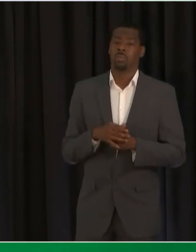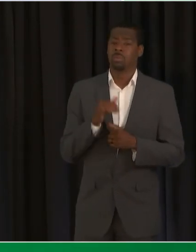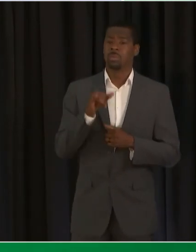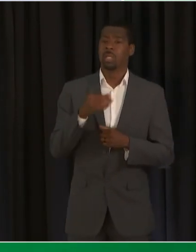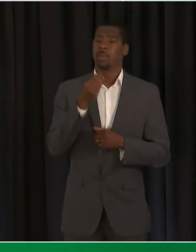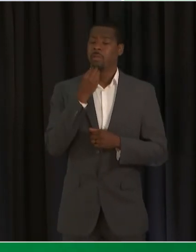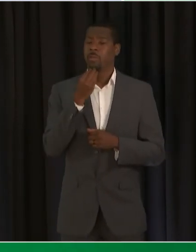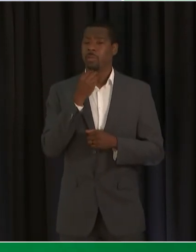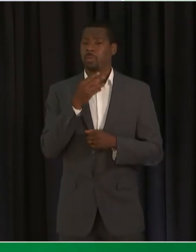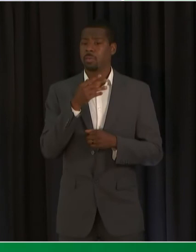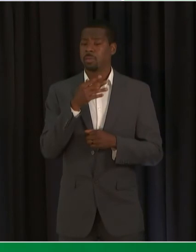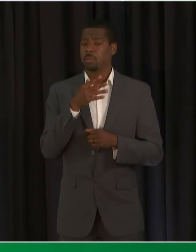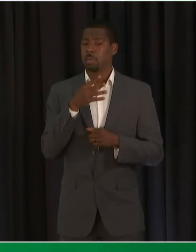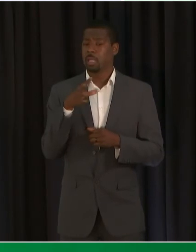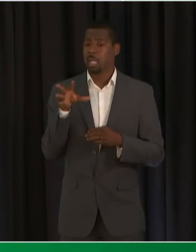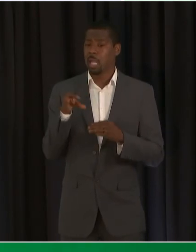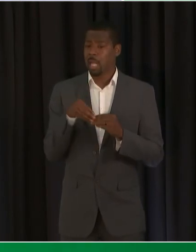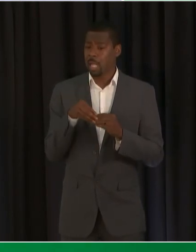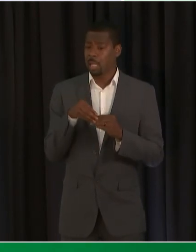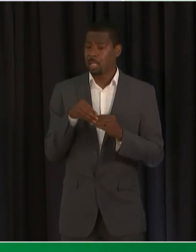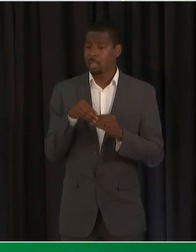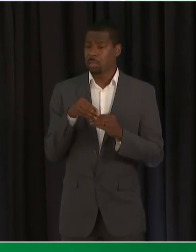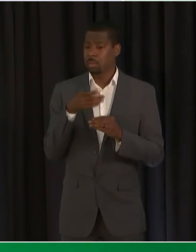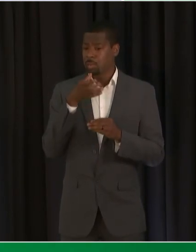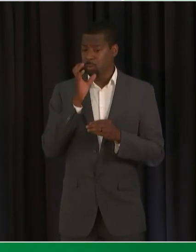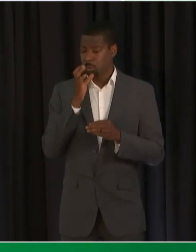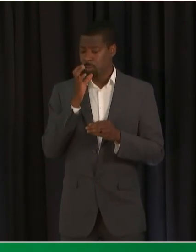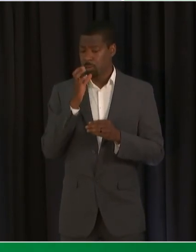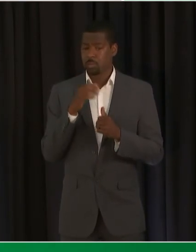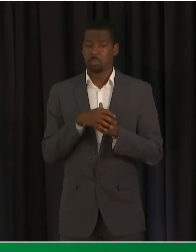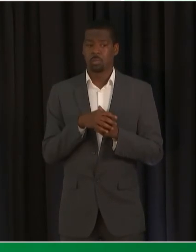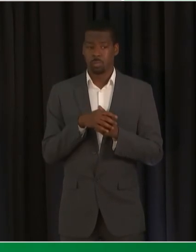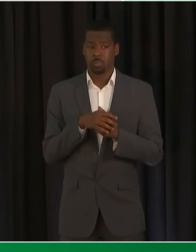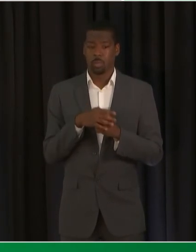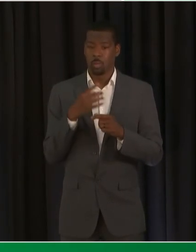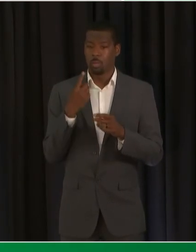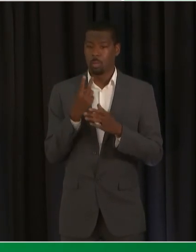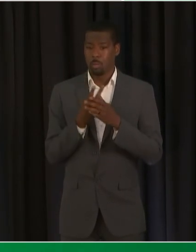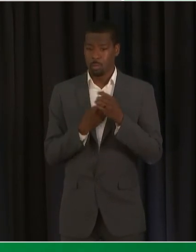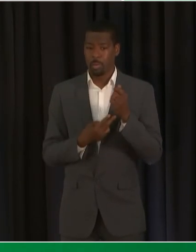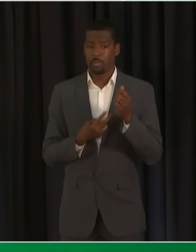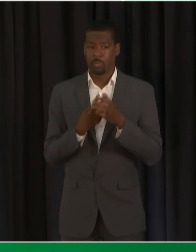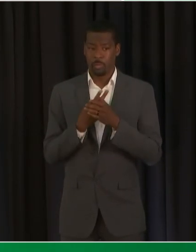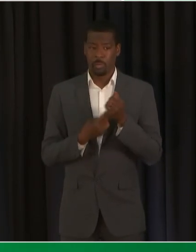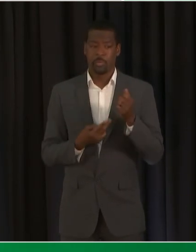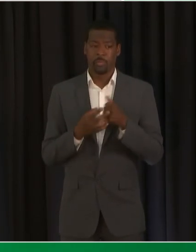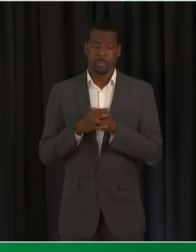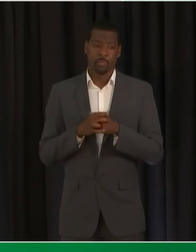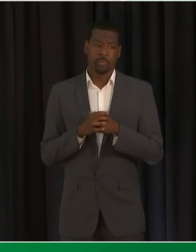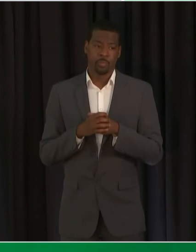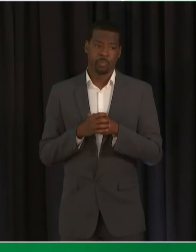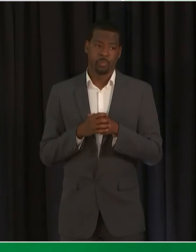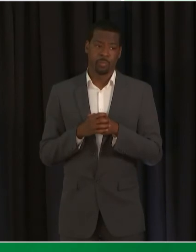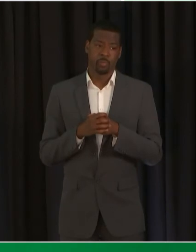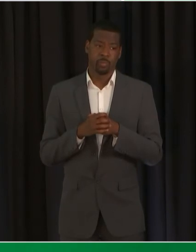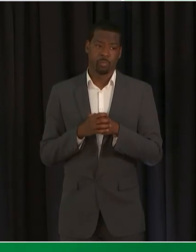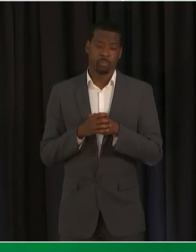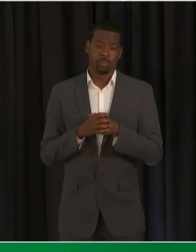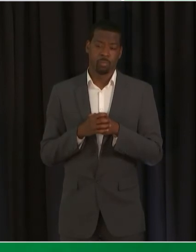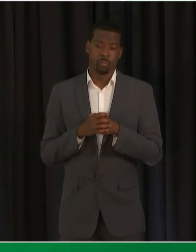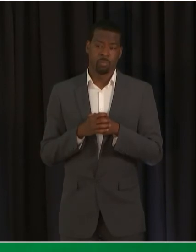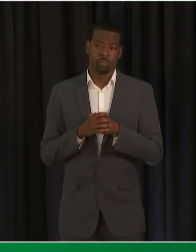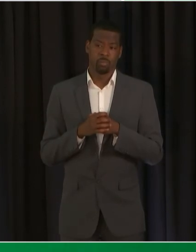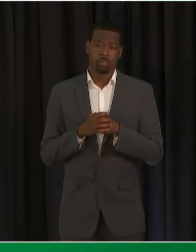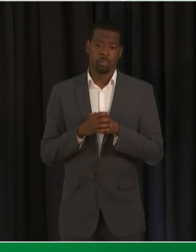Is that food and beverage, or is that food or beverage? It's food and beverage. Food and beverage. So I think that's and more beverage. Inns.